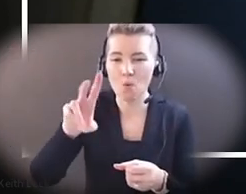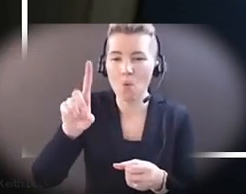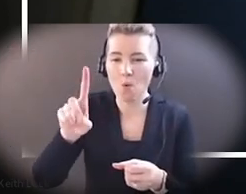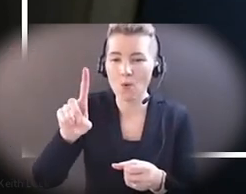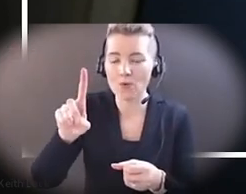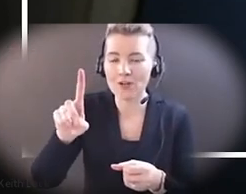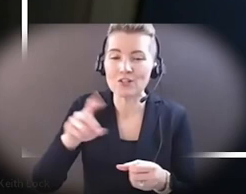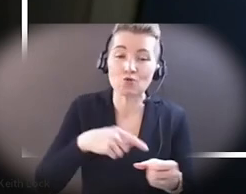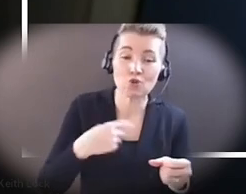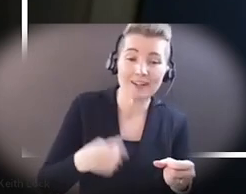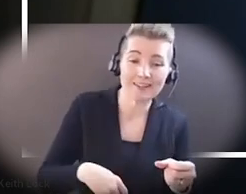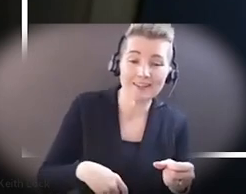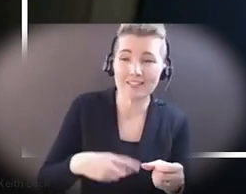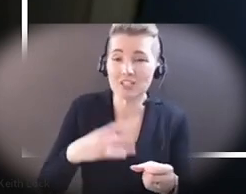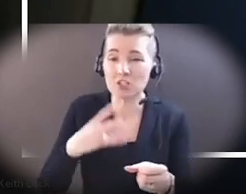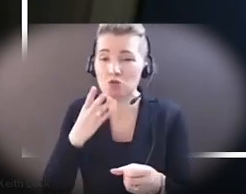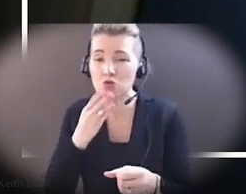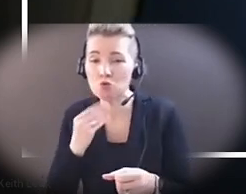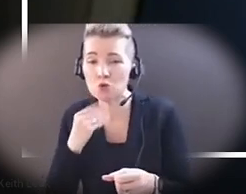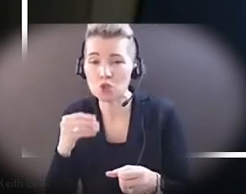were sort of,